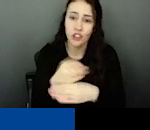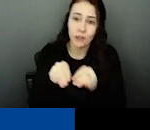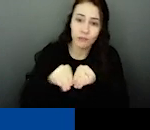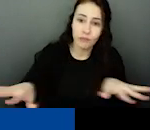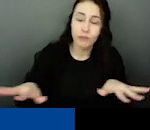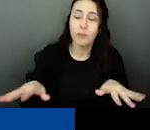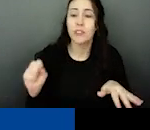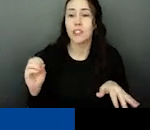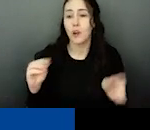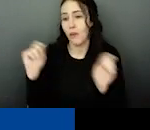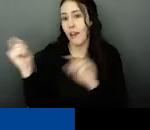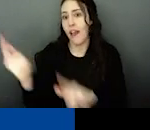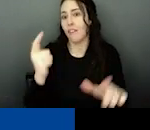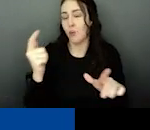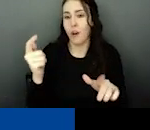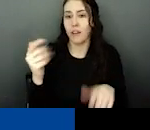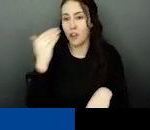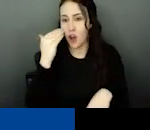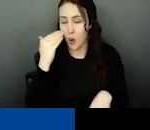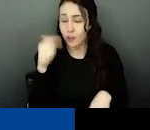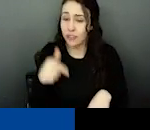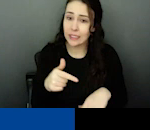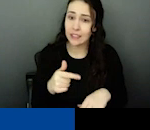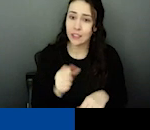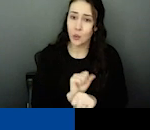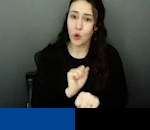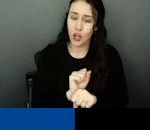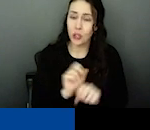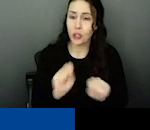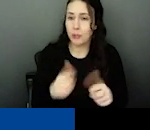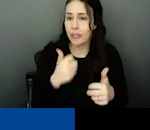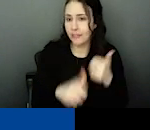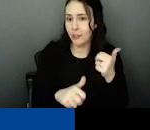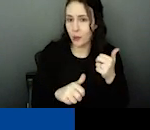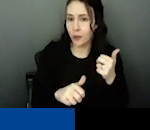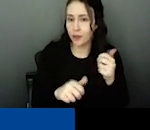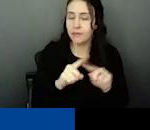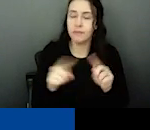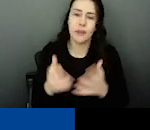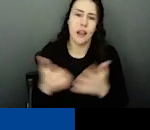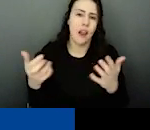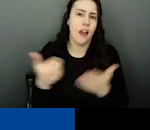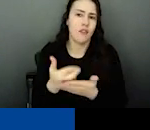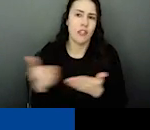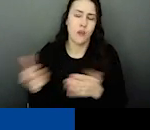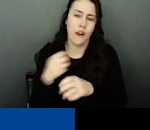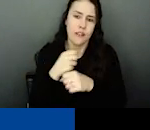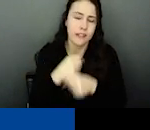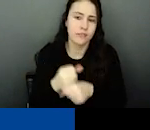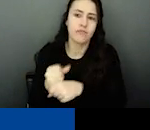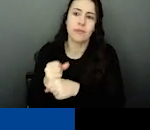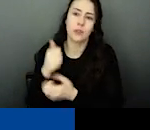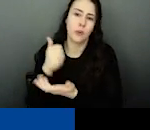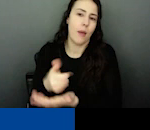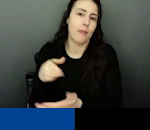knows that, you know, the work could be difficult, but there's a lot of resources being created to assist the